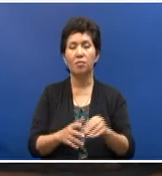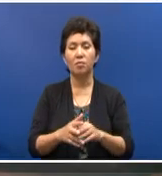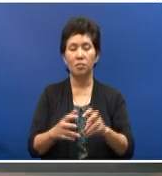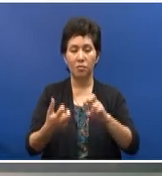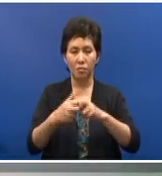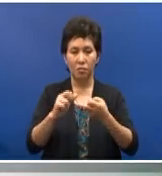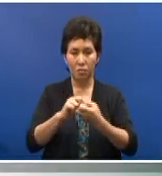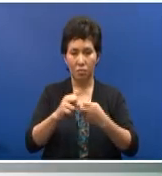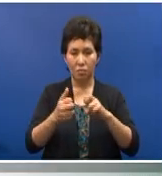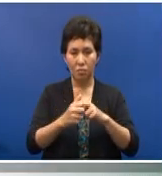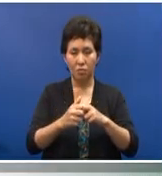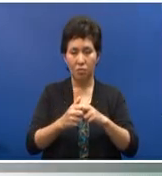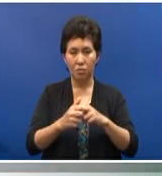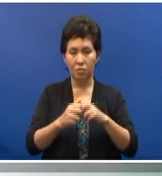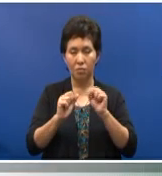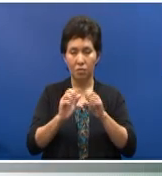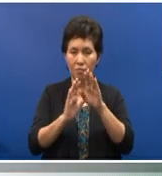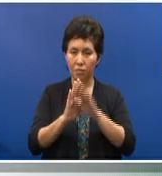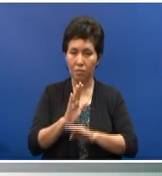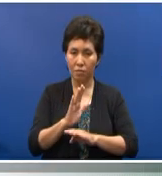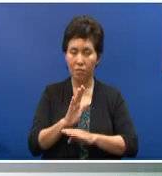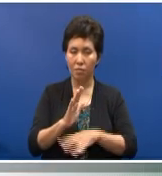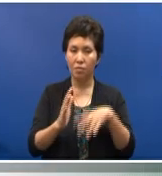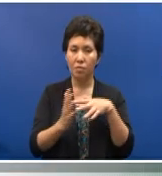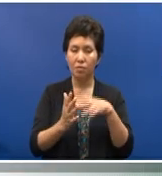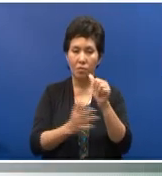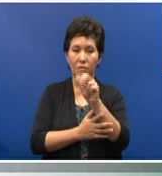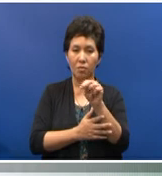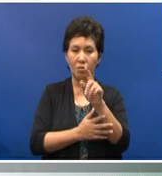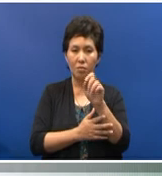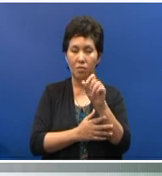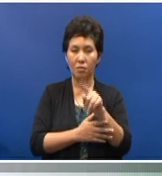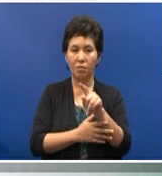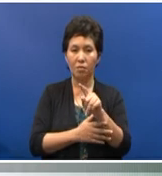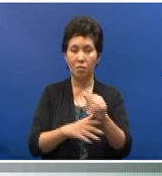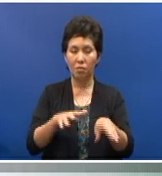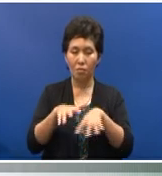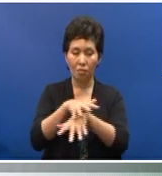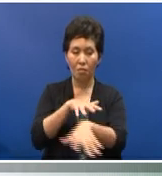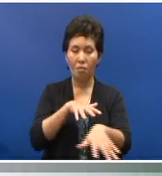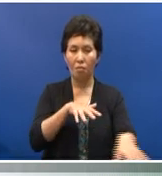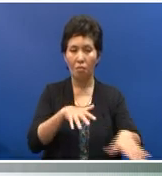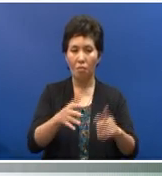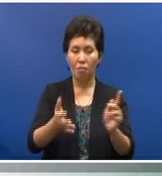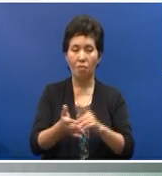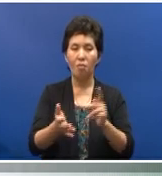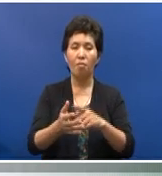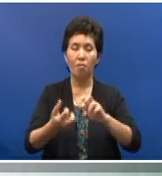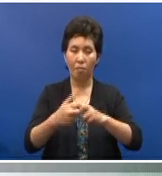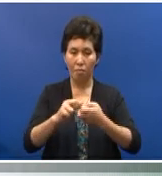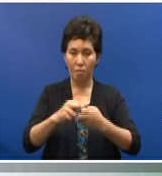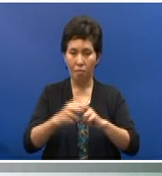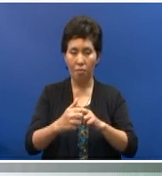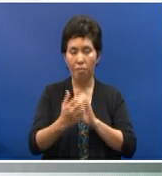Ethnic polarization can be reduced by studying the root cause which bring about the problem in the